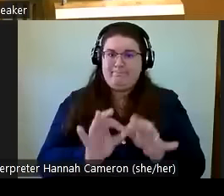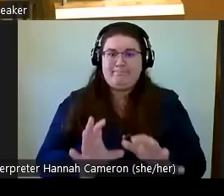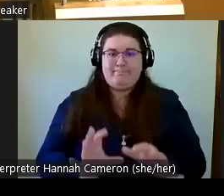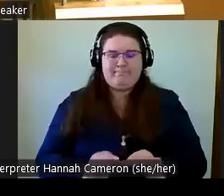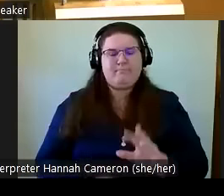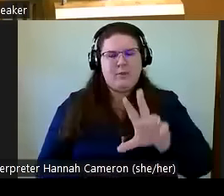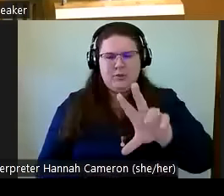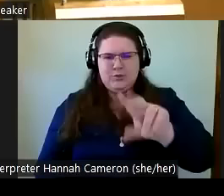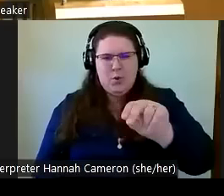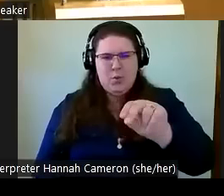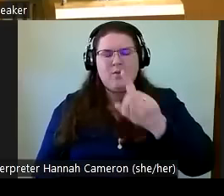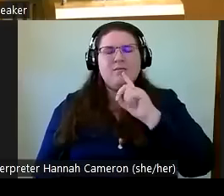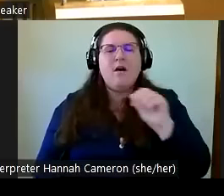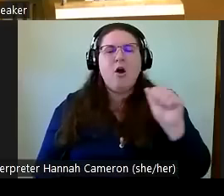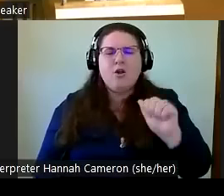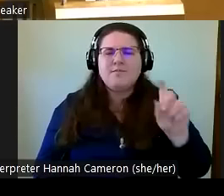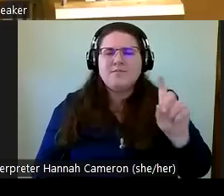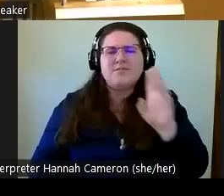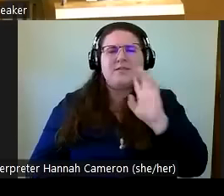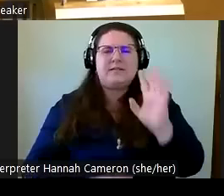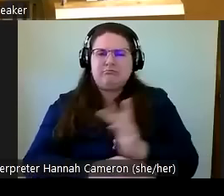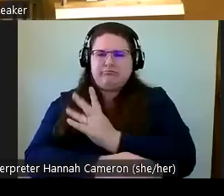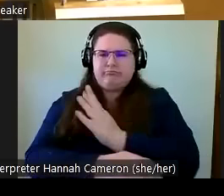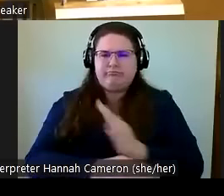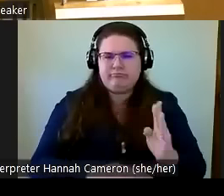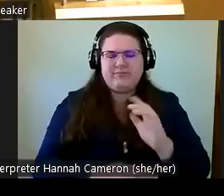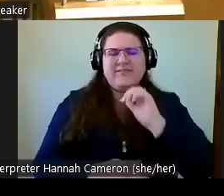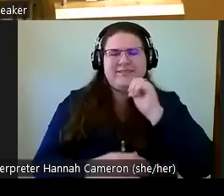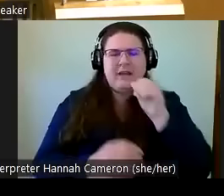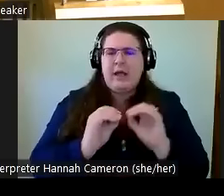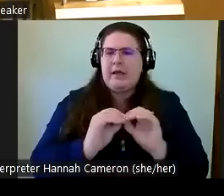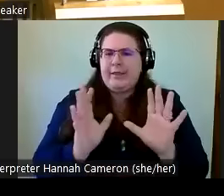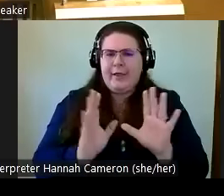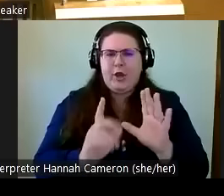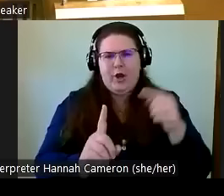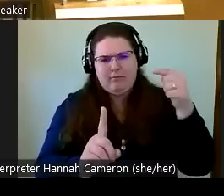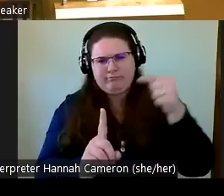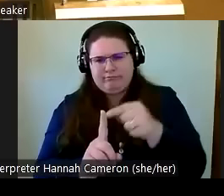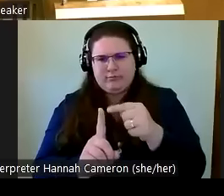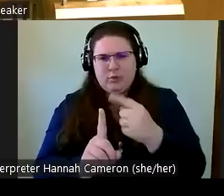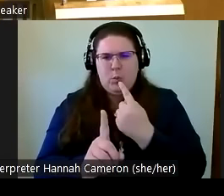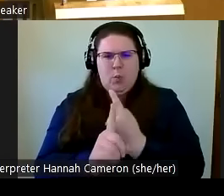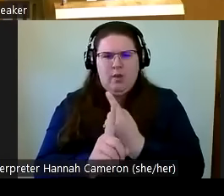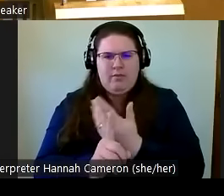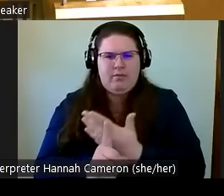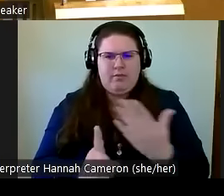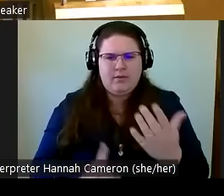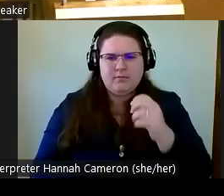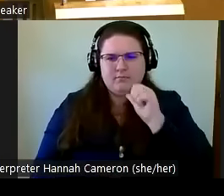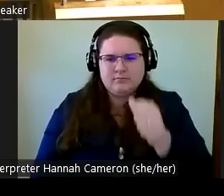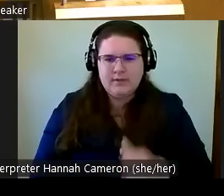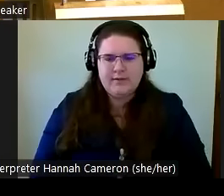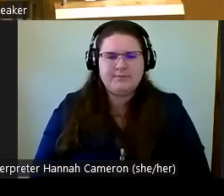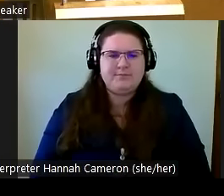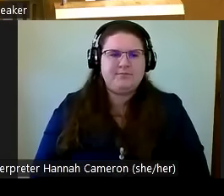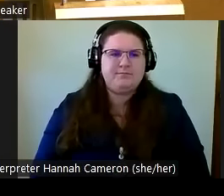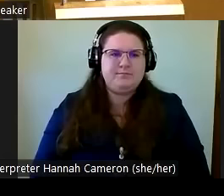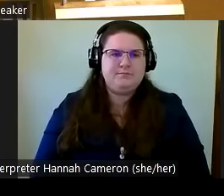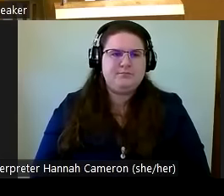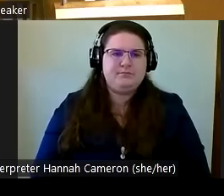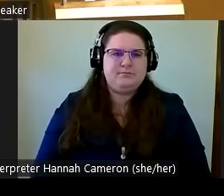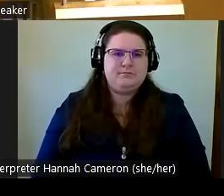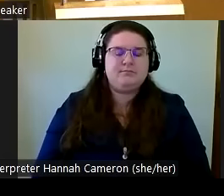a continuum and it's not a discretely defined entity. And so this led to the proposal